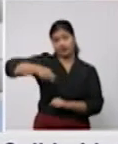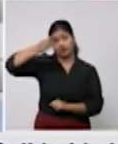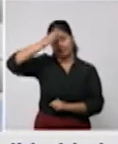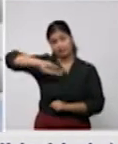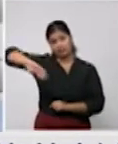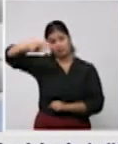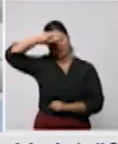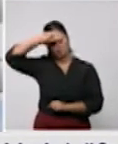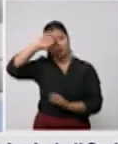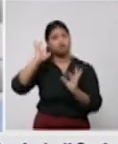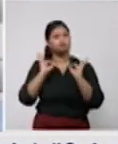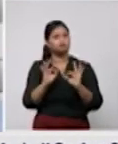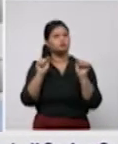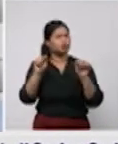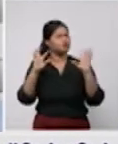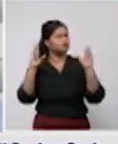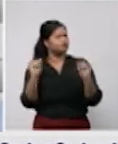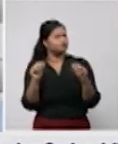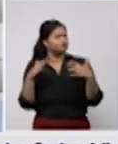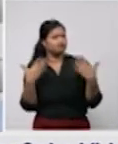301,598, of which